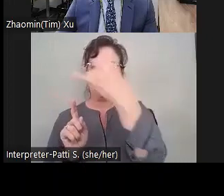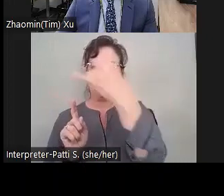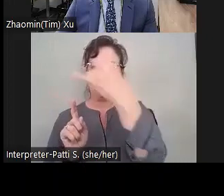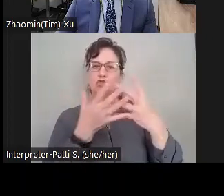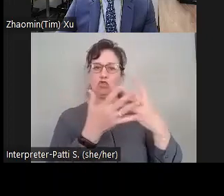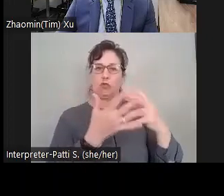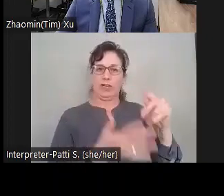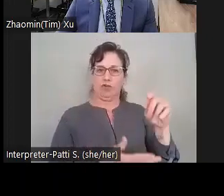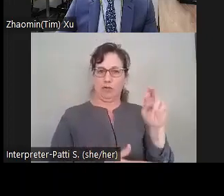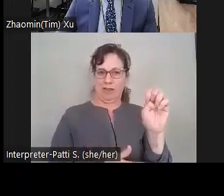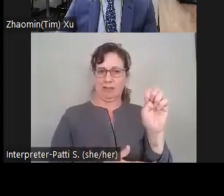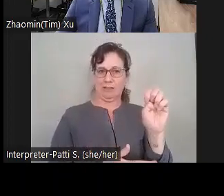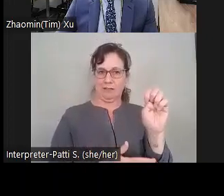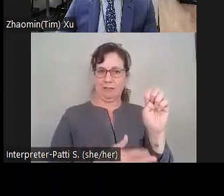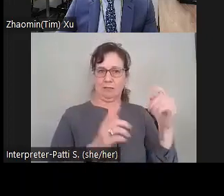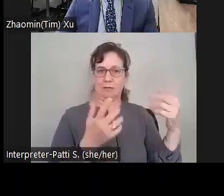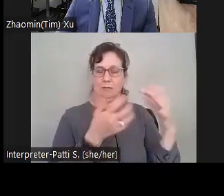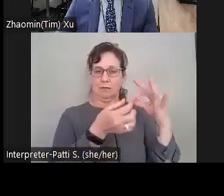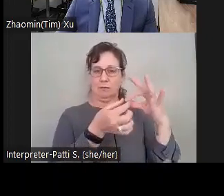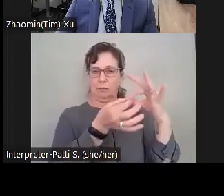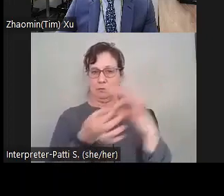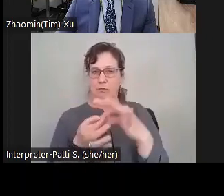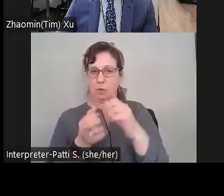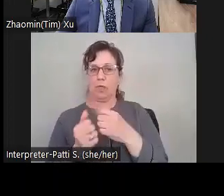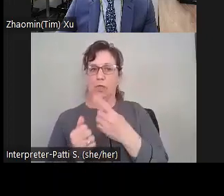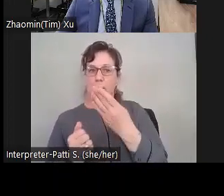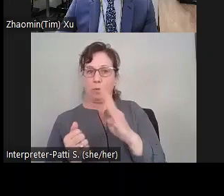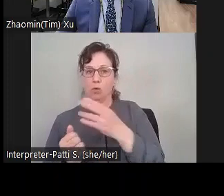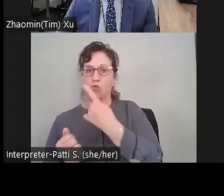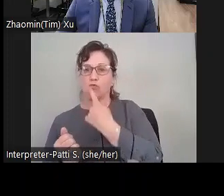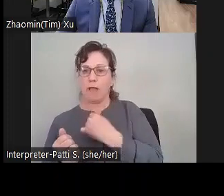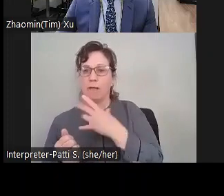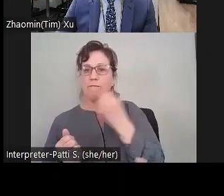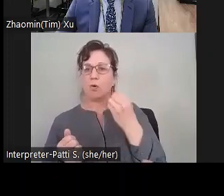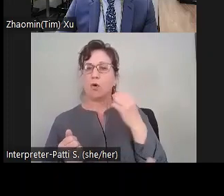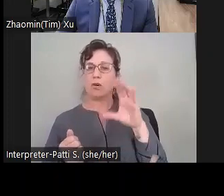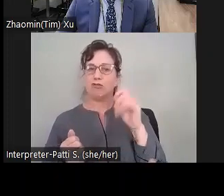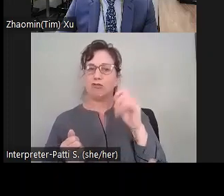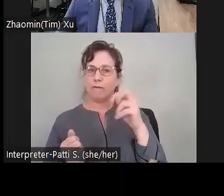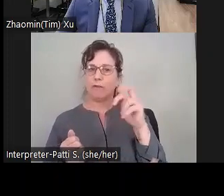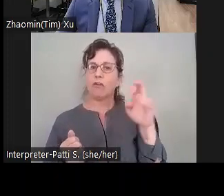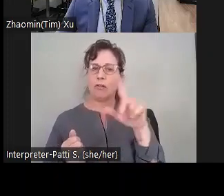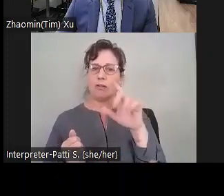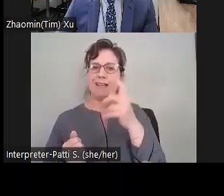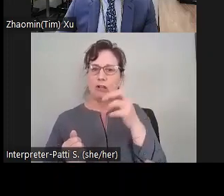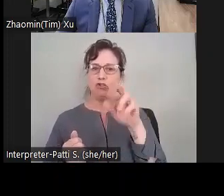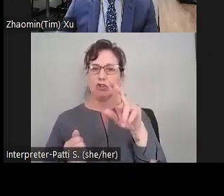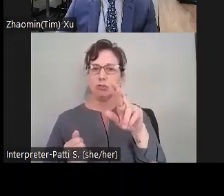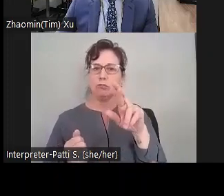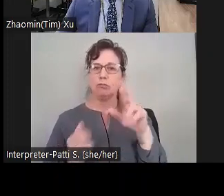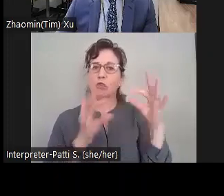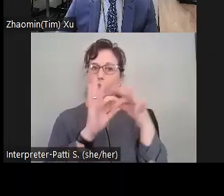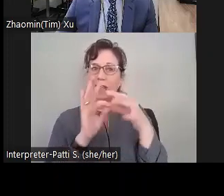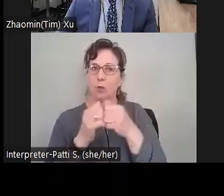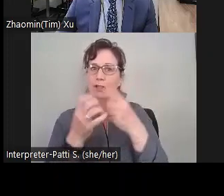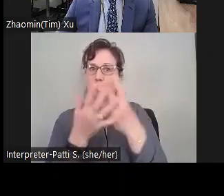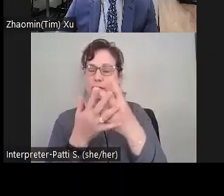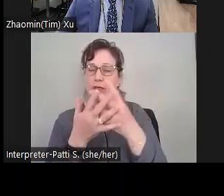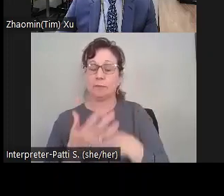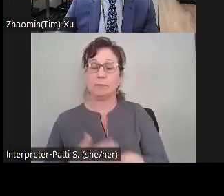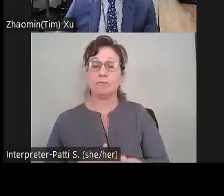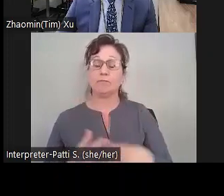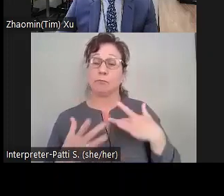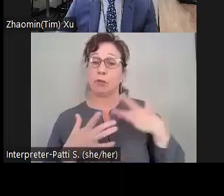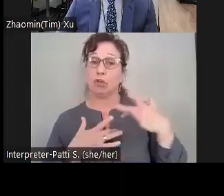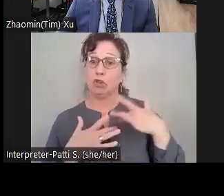in terms of pap smears. And the blue and red line are the rates of cervical cancer. And perhaps what's a bit alarming, if you look at